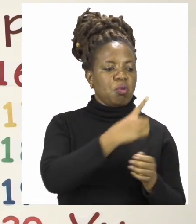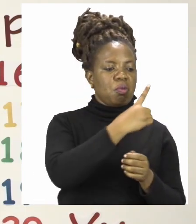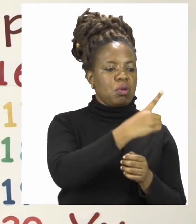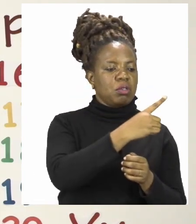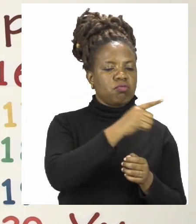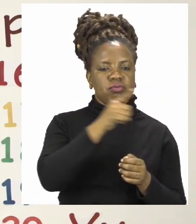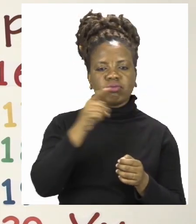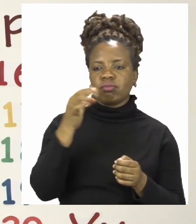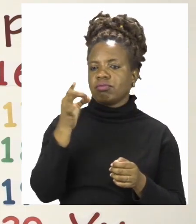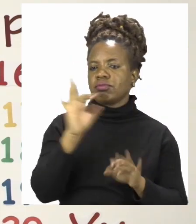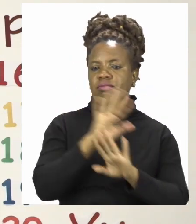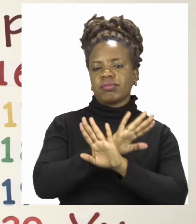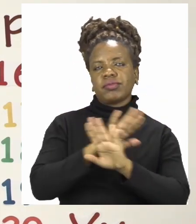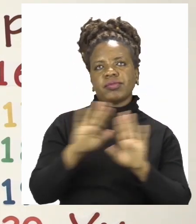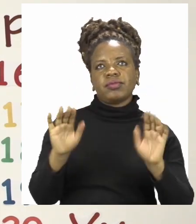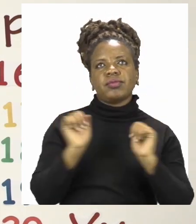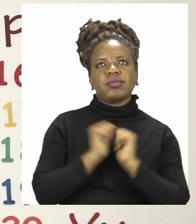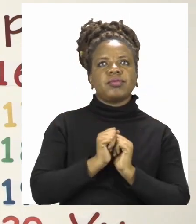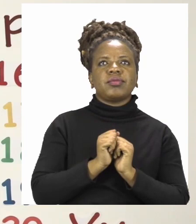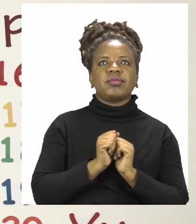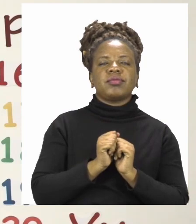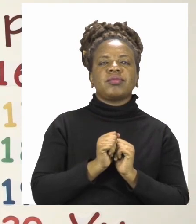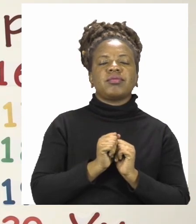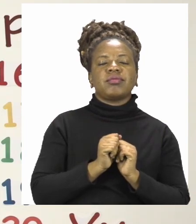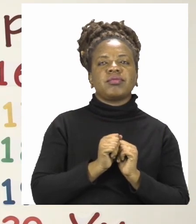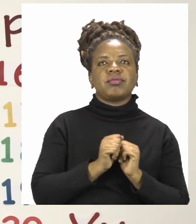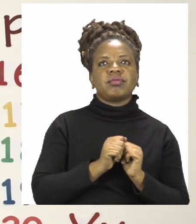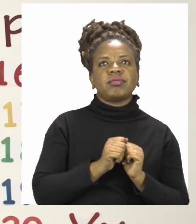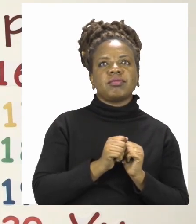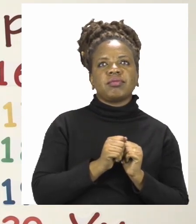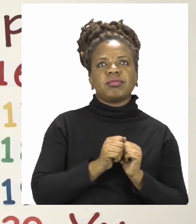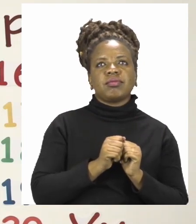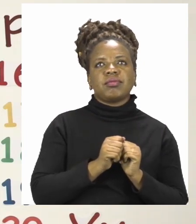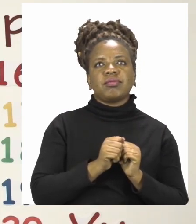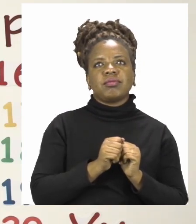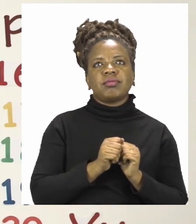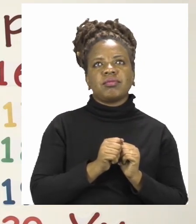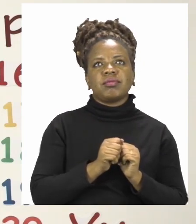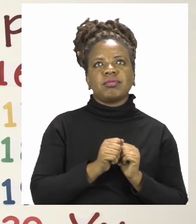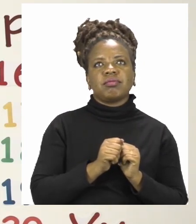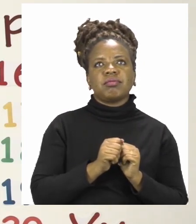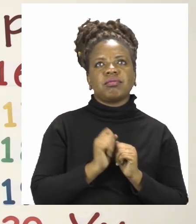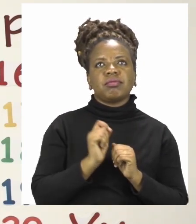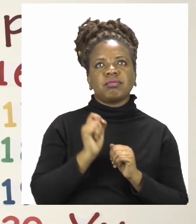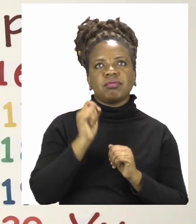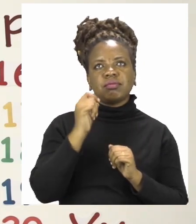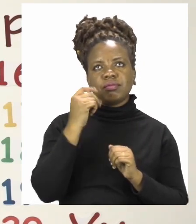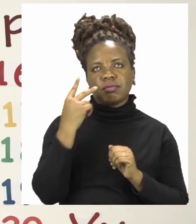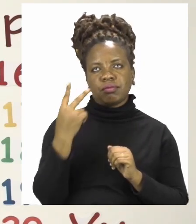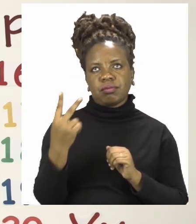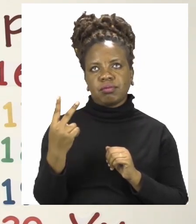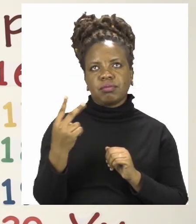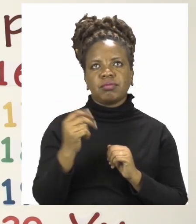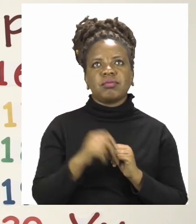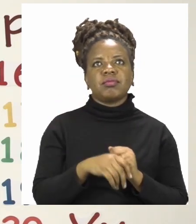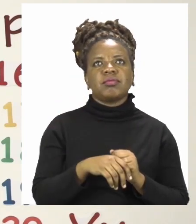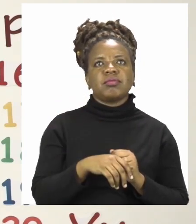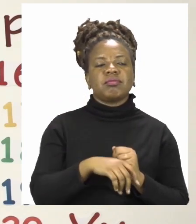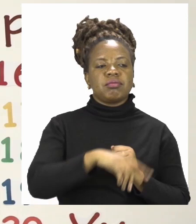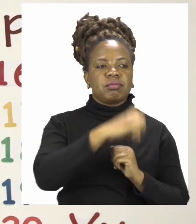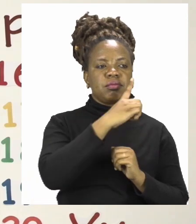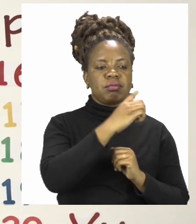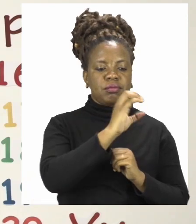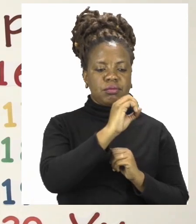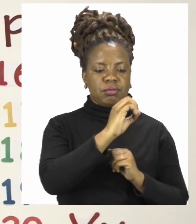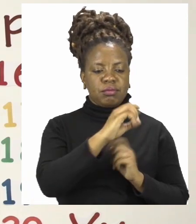stand alone with her friends. So we are going to put a 2. And this is how we